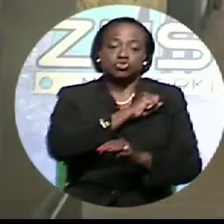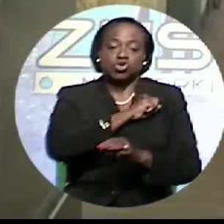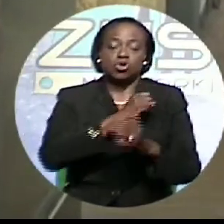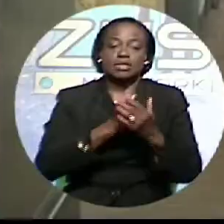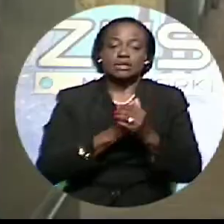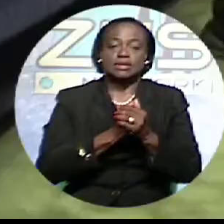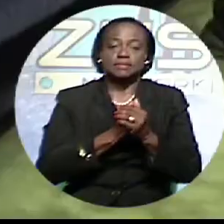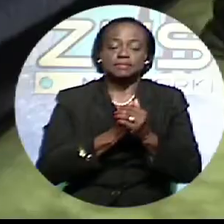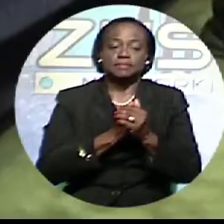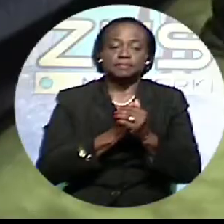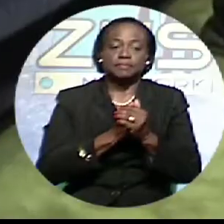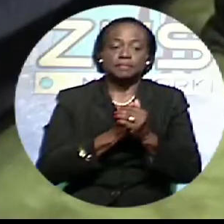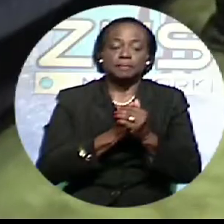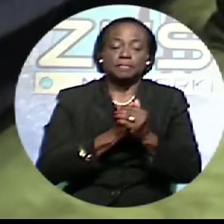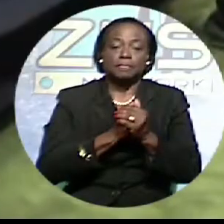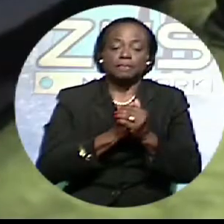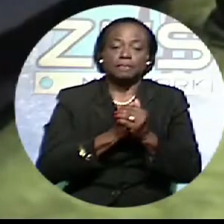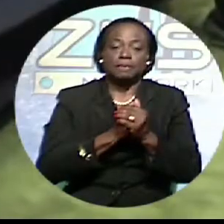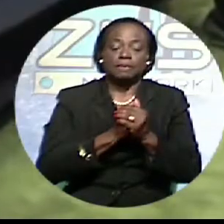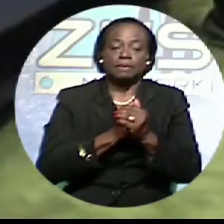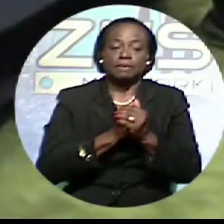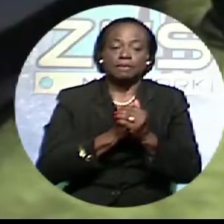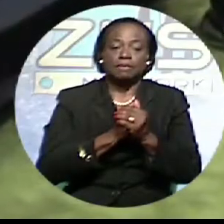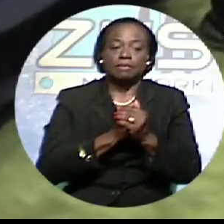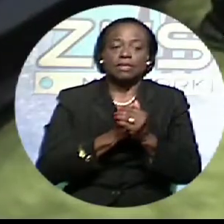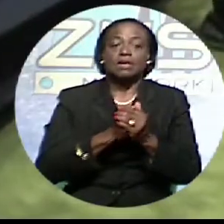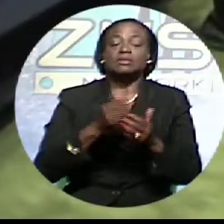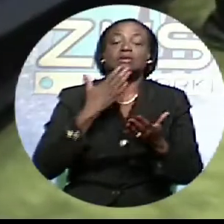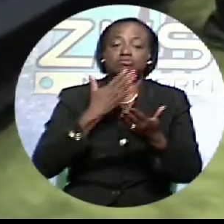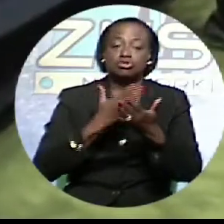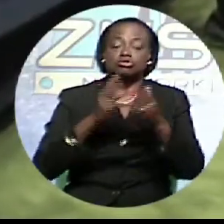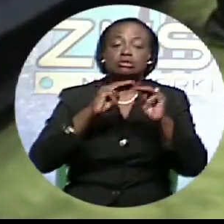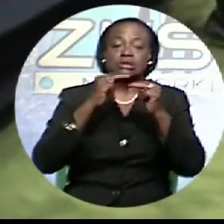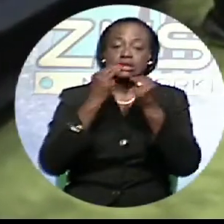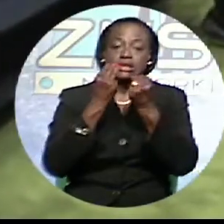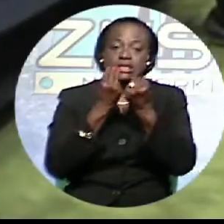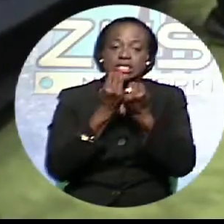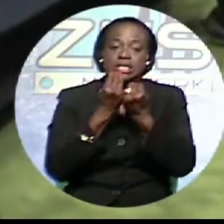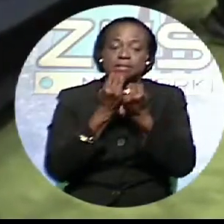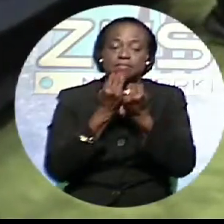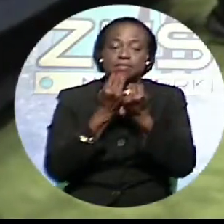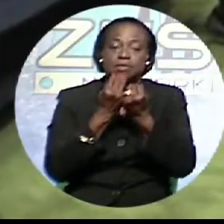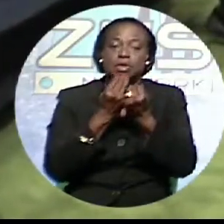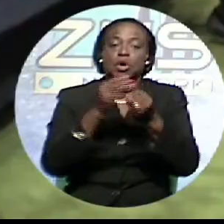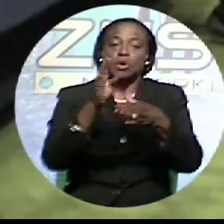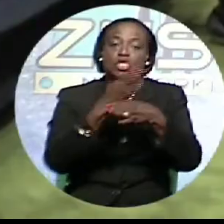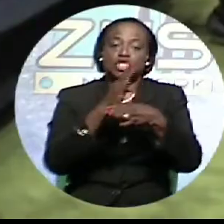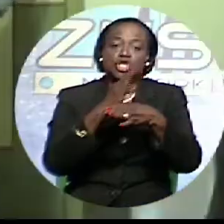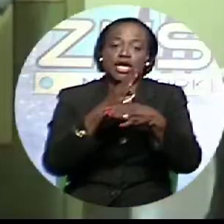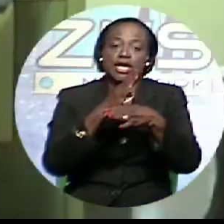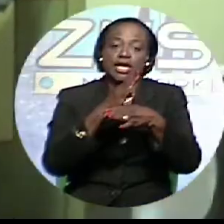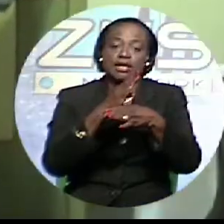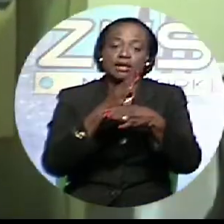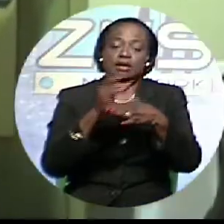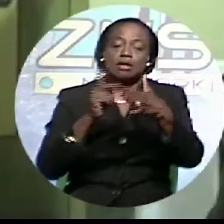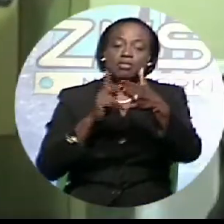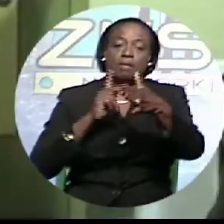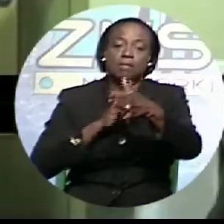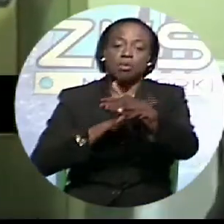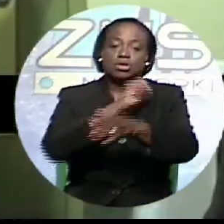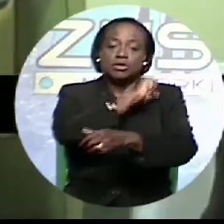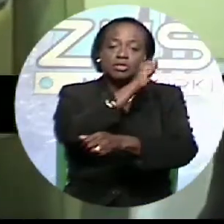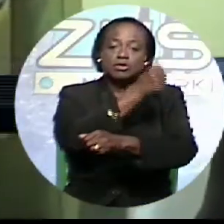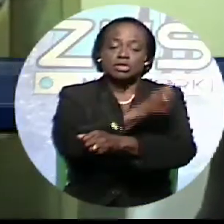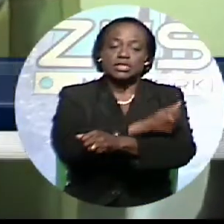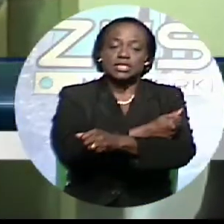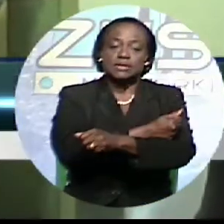fronts. We were a team of sorts. She chaired the Port Authority. She was highly competent there, and then as Minister of